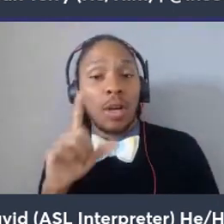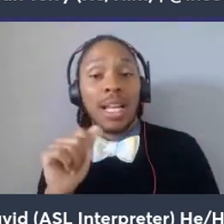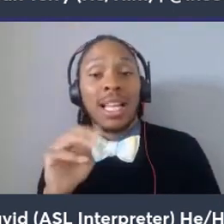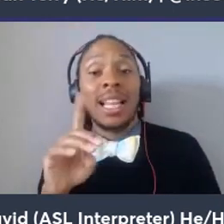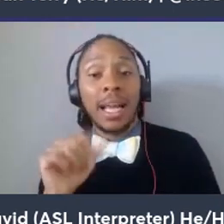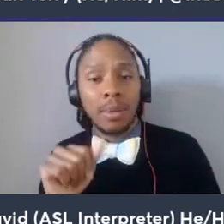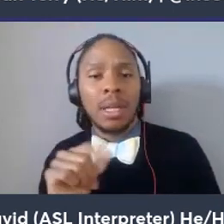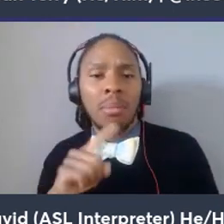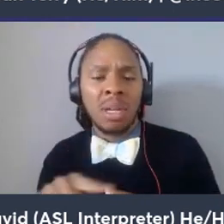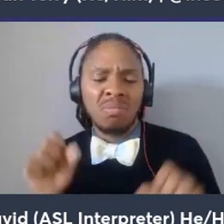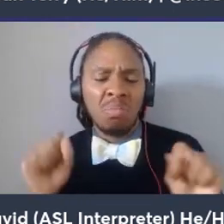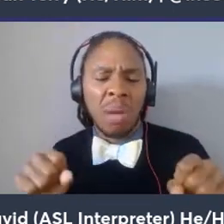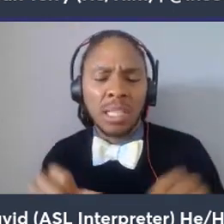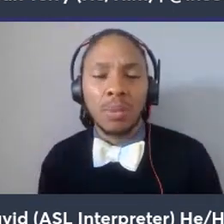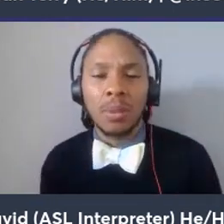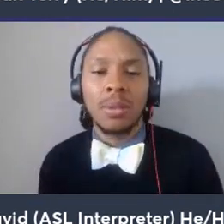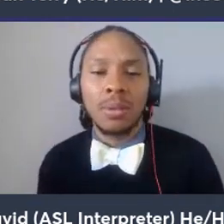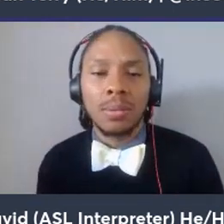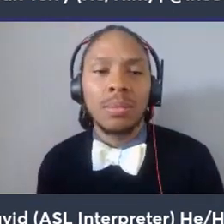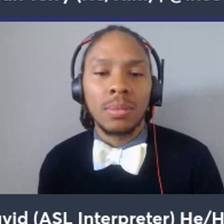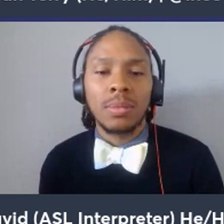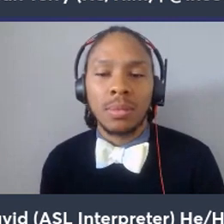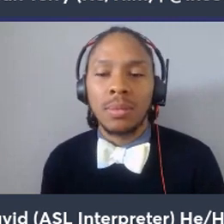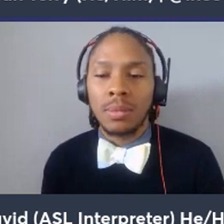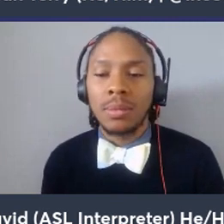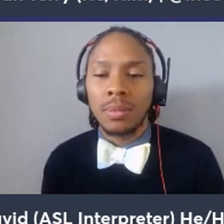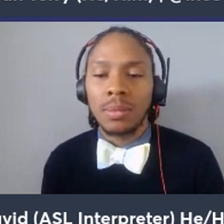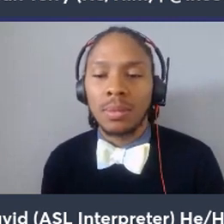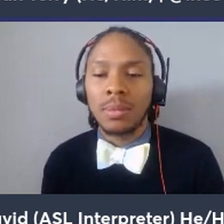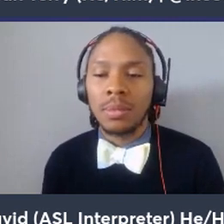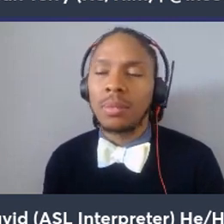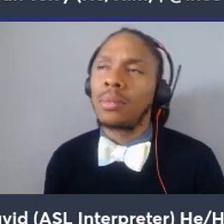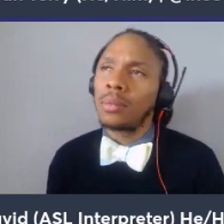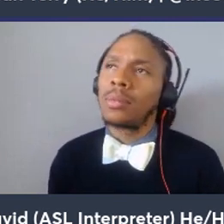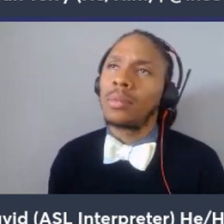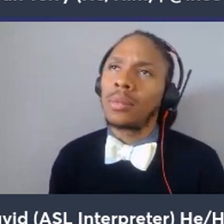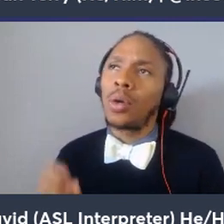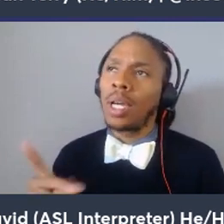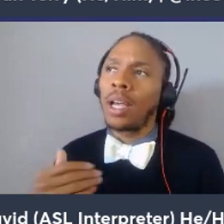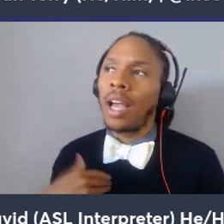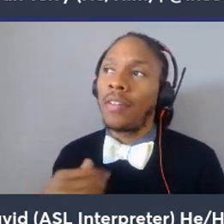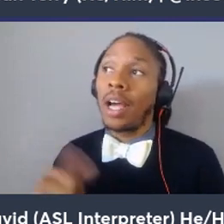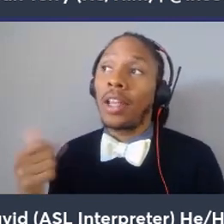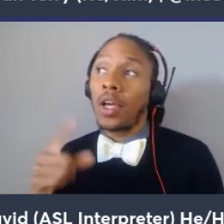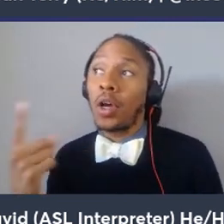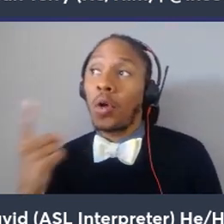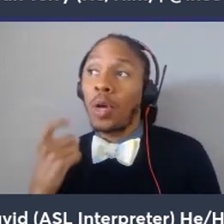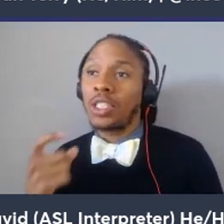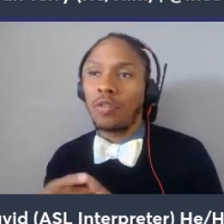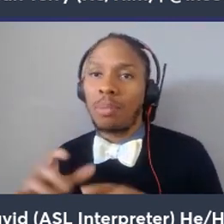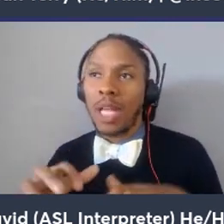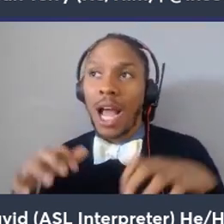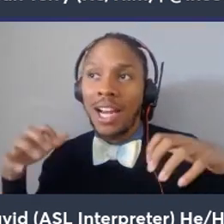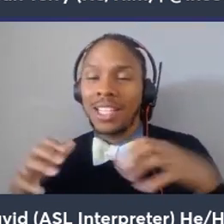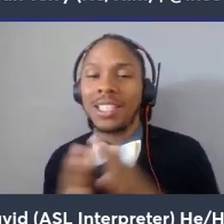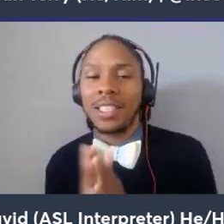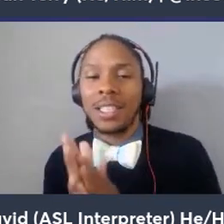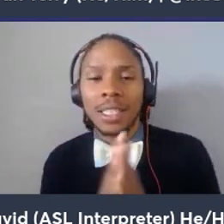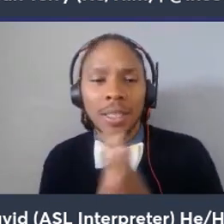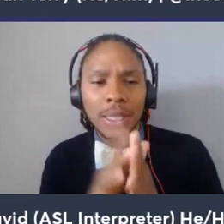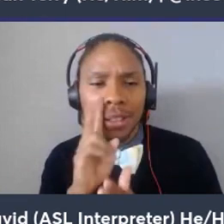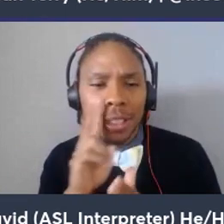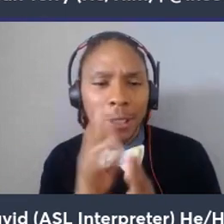yeah, totally possible. All right. So, and we have some other questions from the audience. So, let's